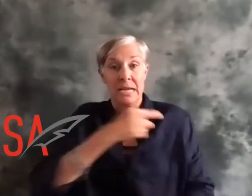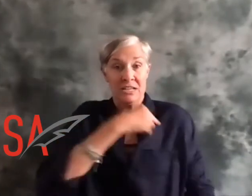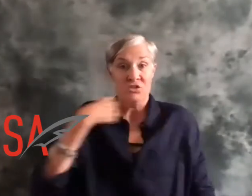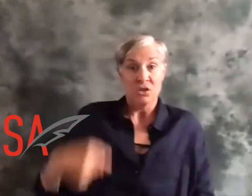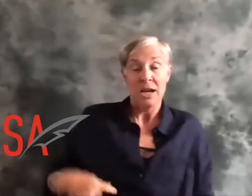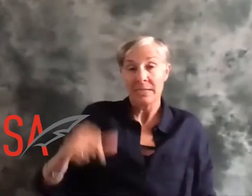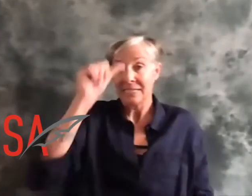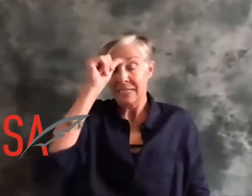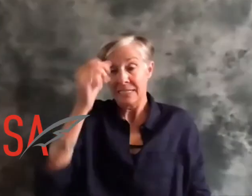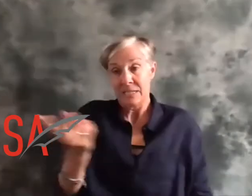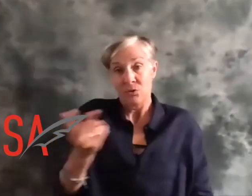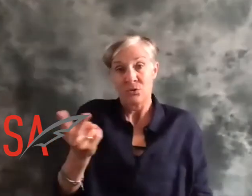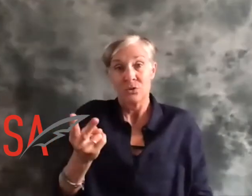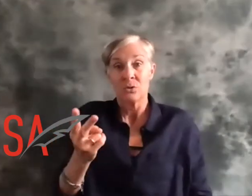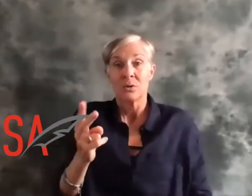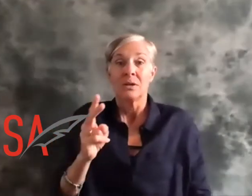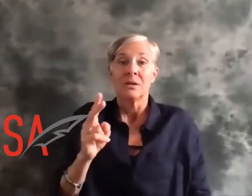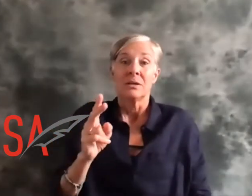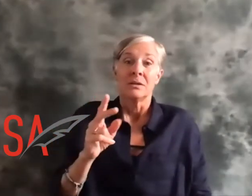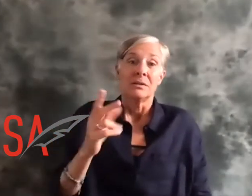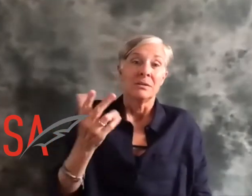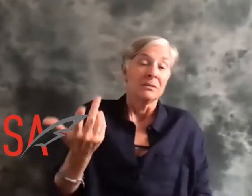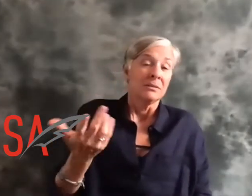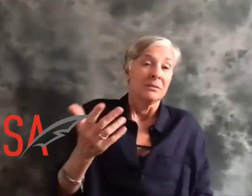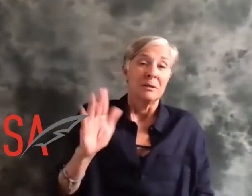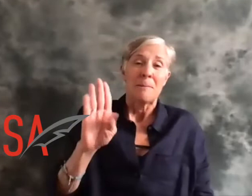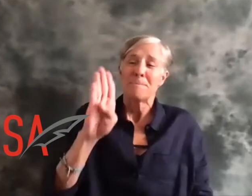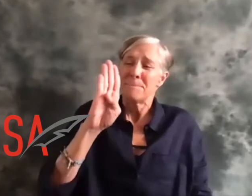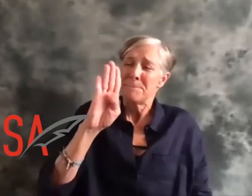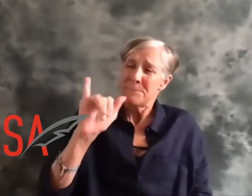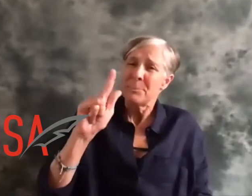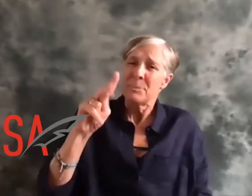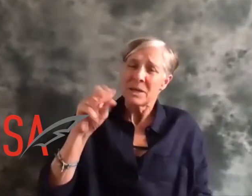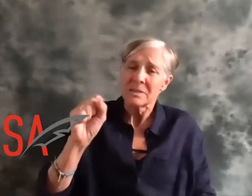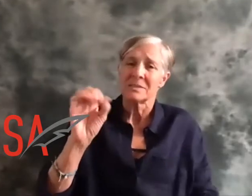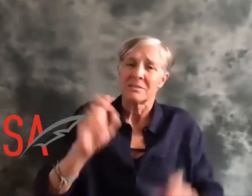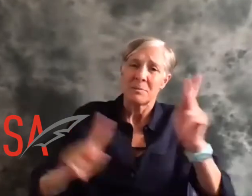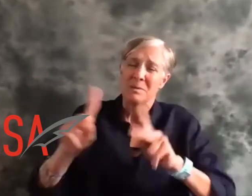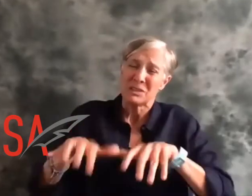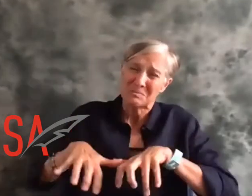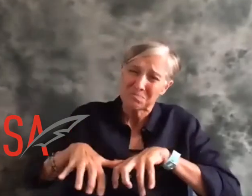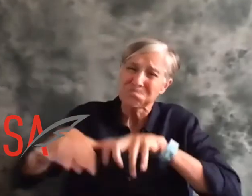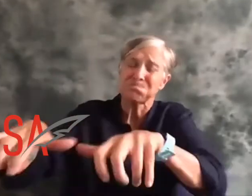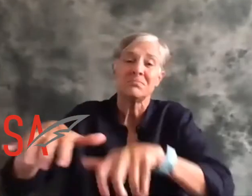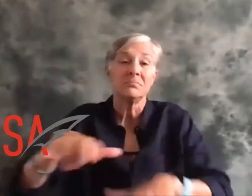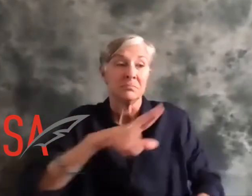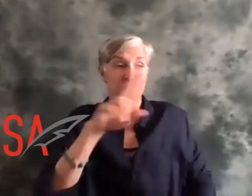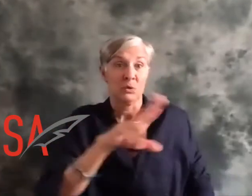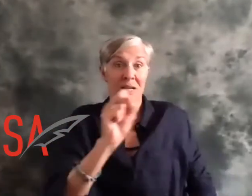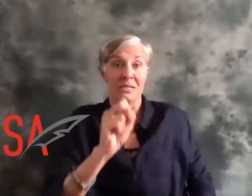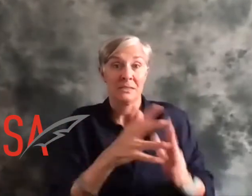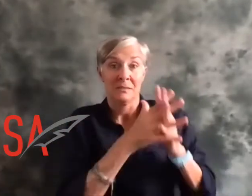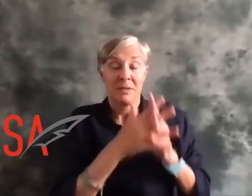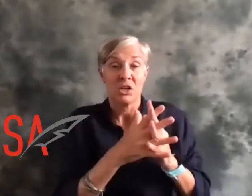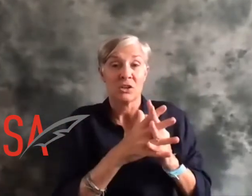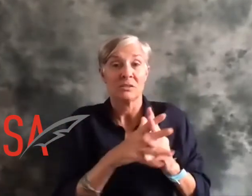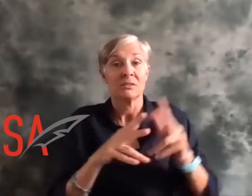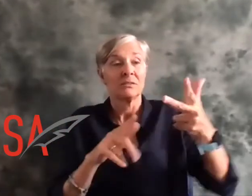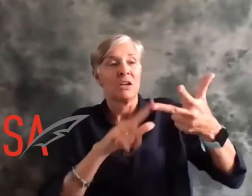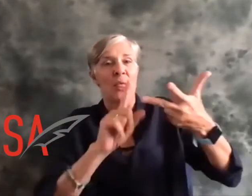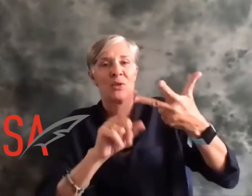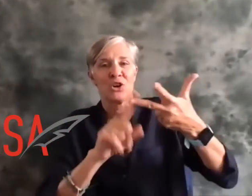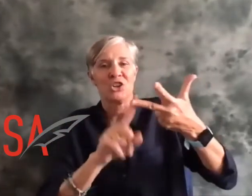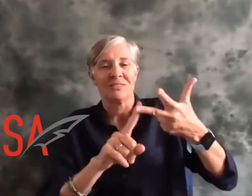two leading billion people, countries. And the United States is third with only